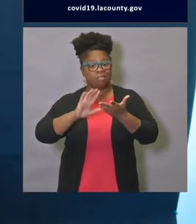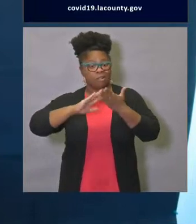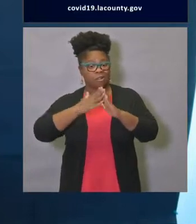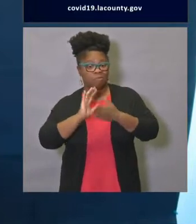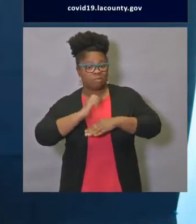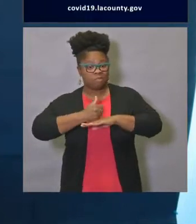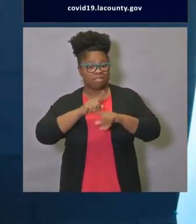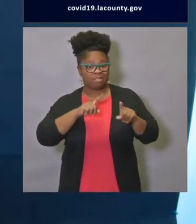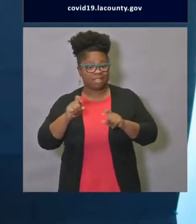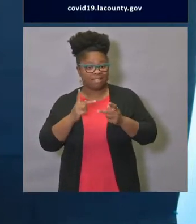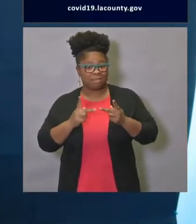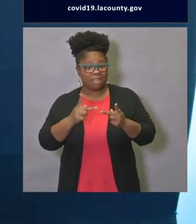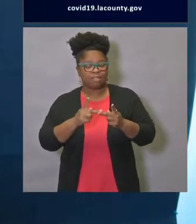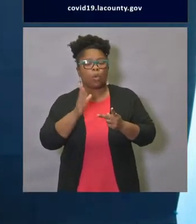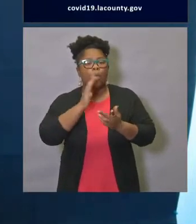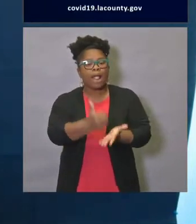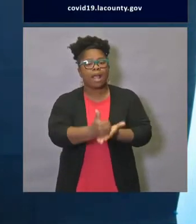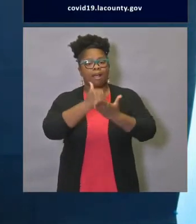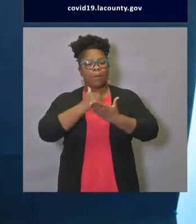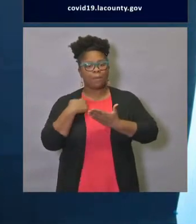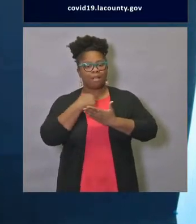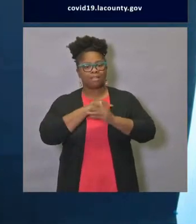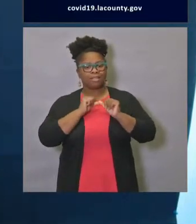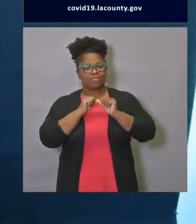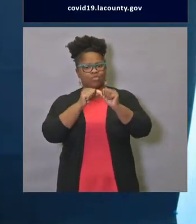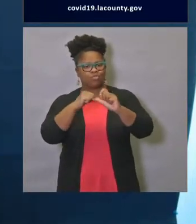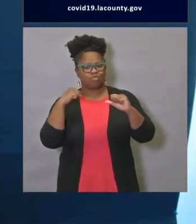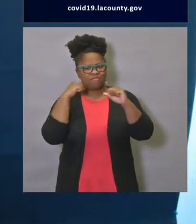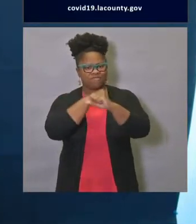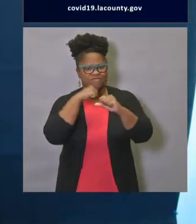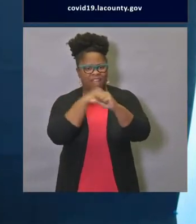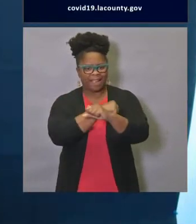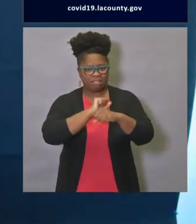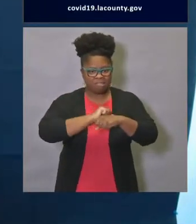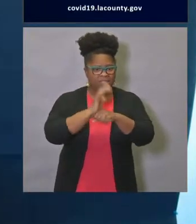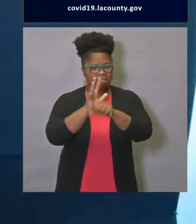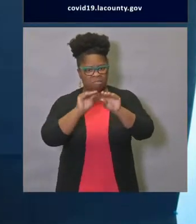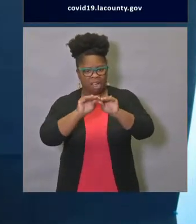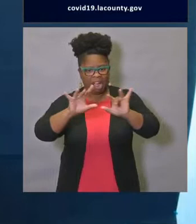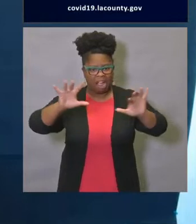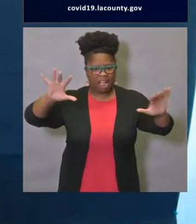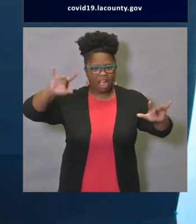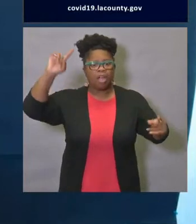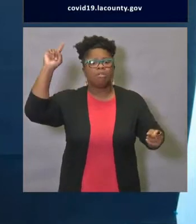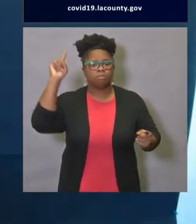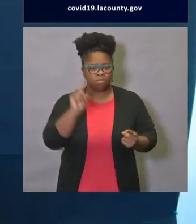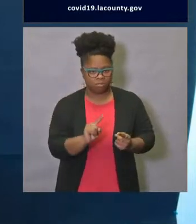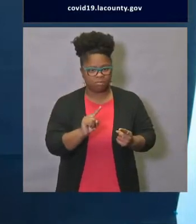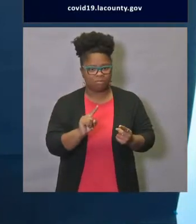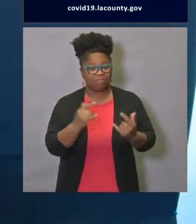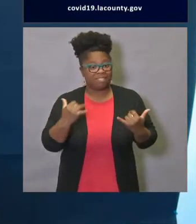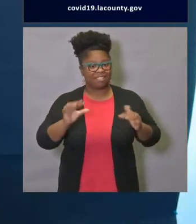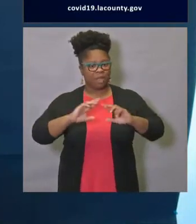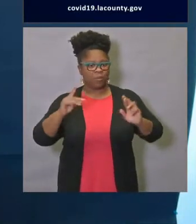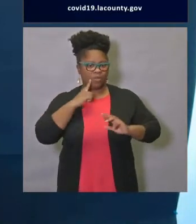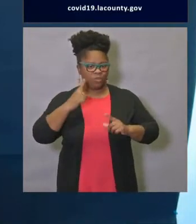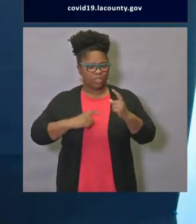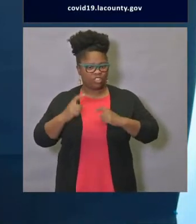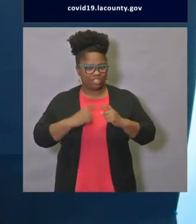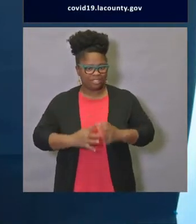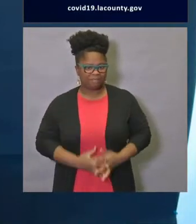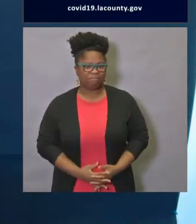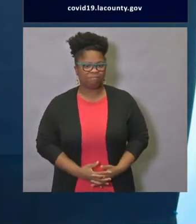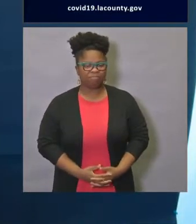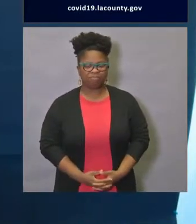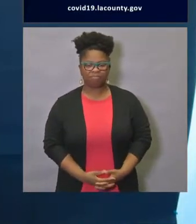can help us in our continued fight to keep the level of transmission down across the county. And we'll now take questions.